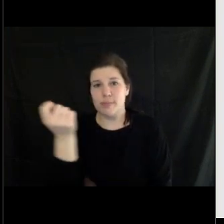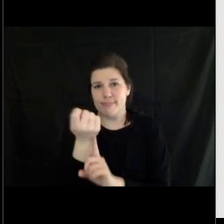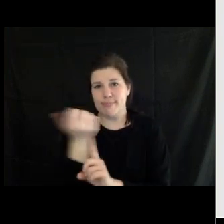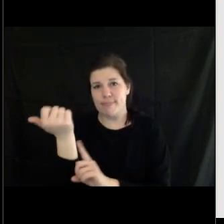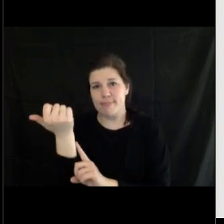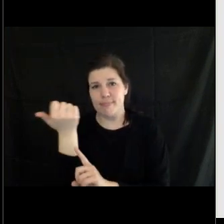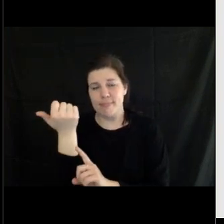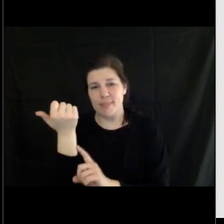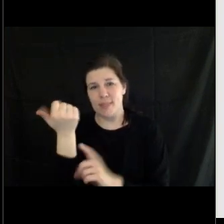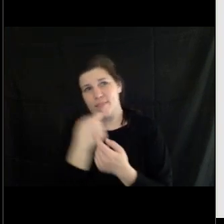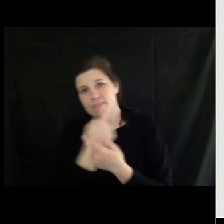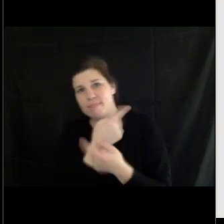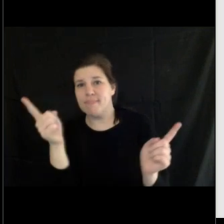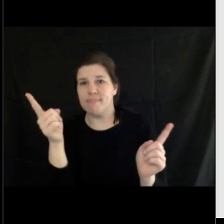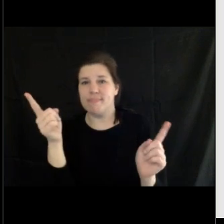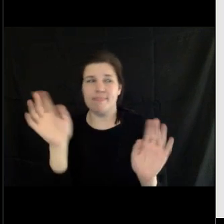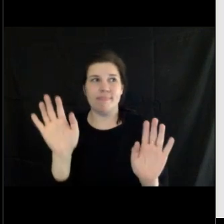for what they said,